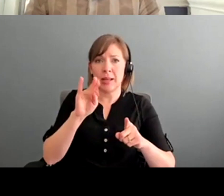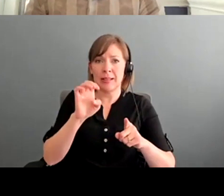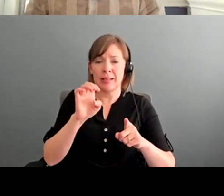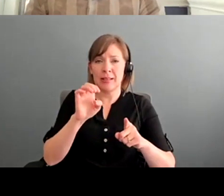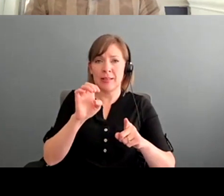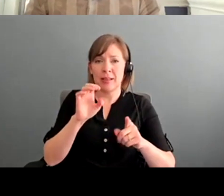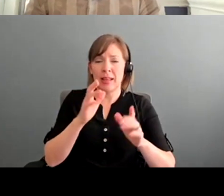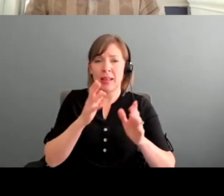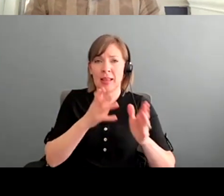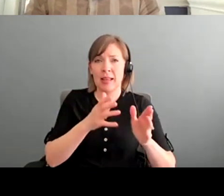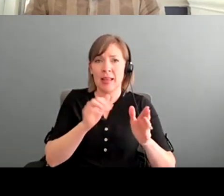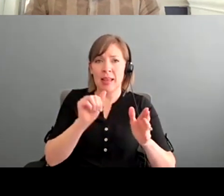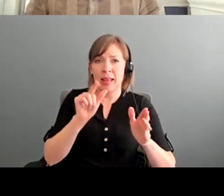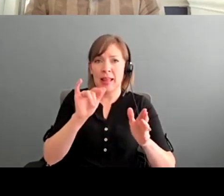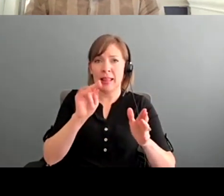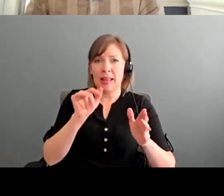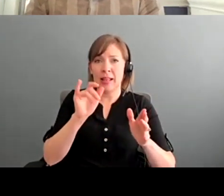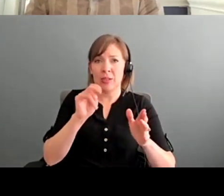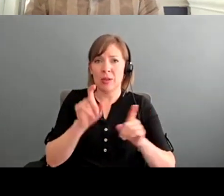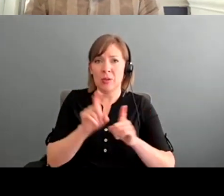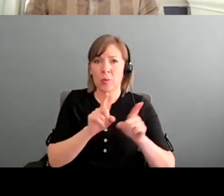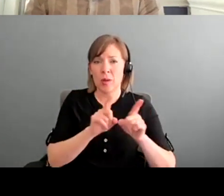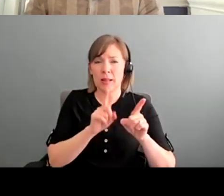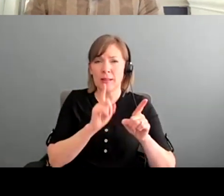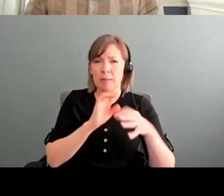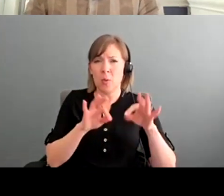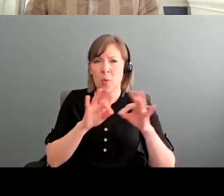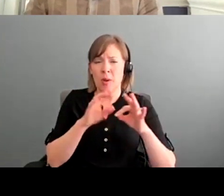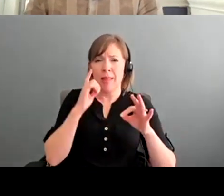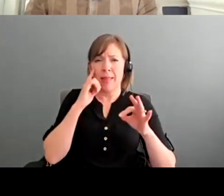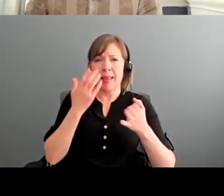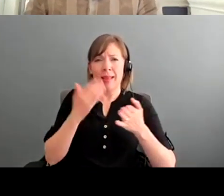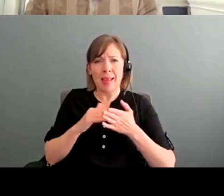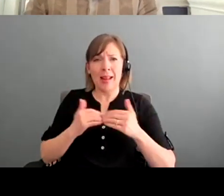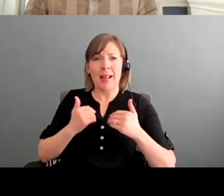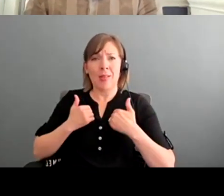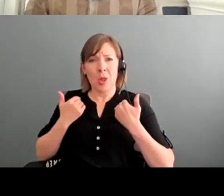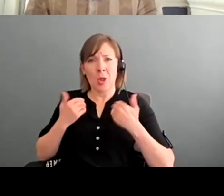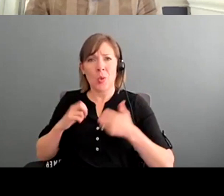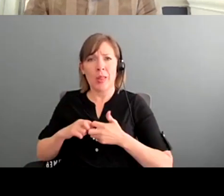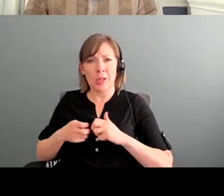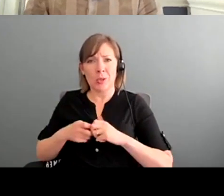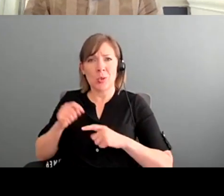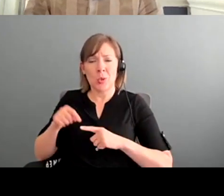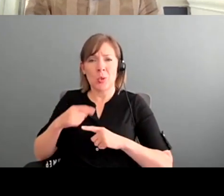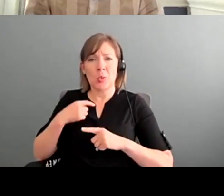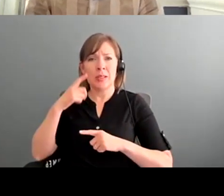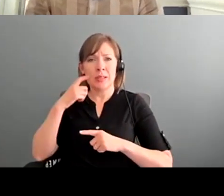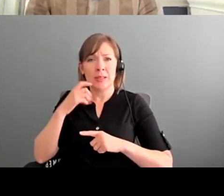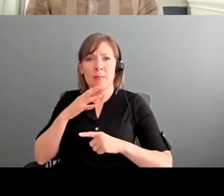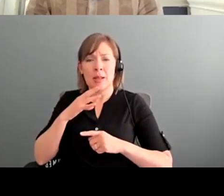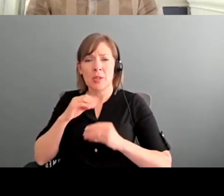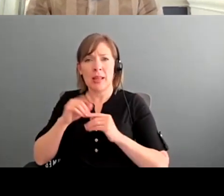important. Makes me think again of the youth issue, as was mentioned in the chat.